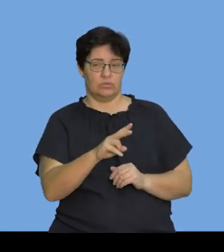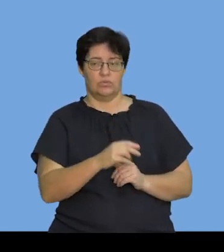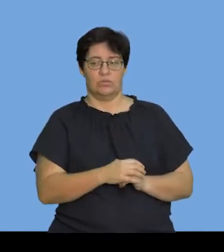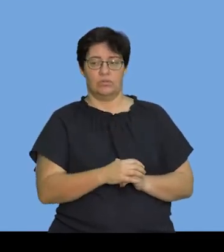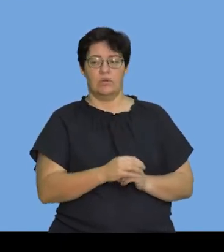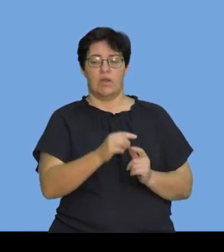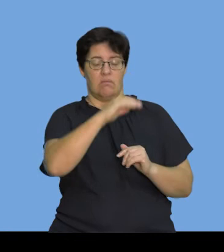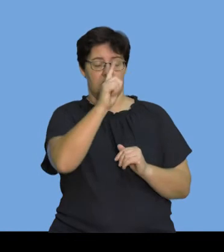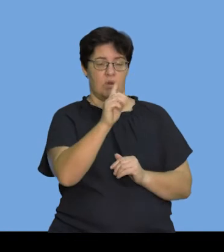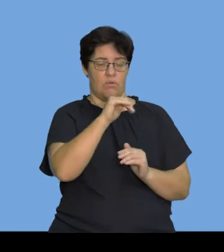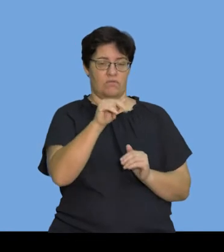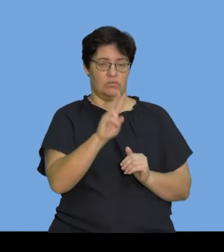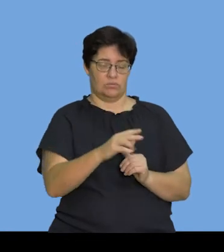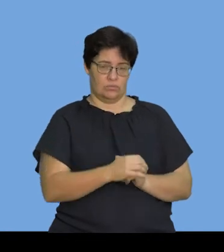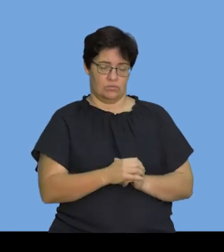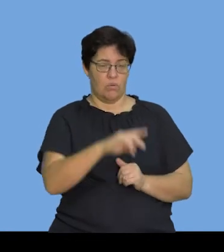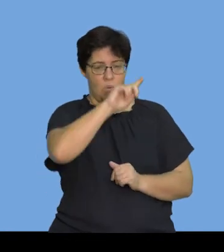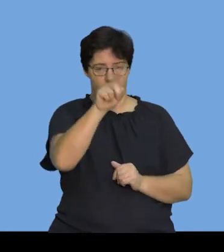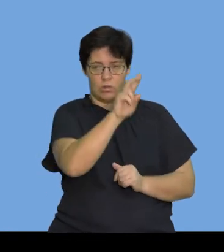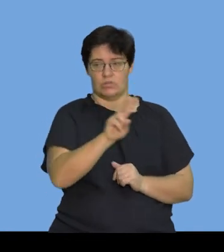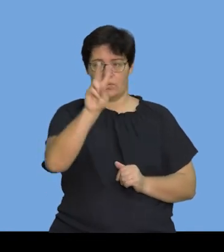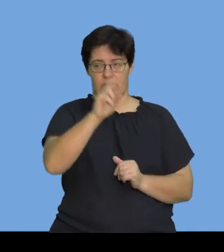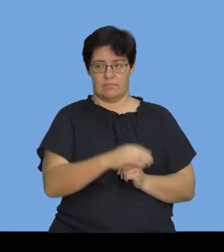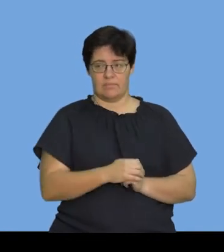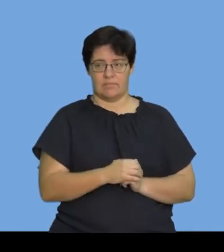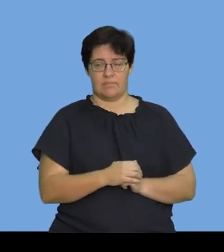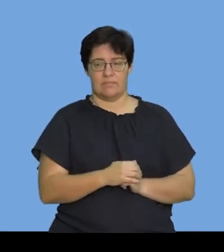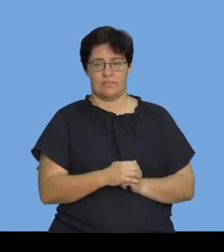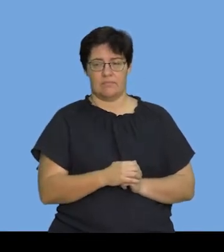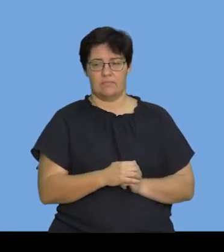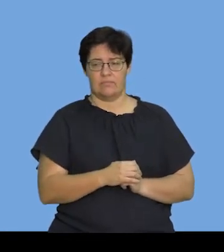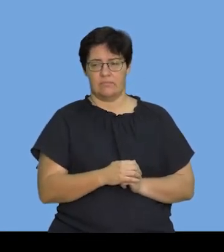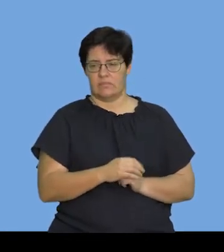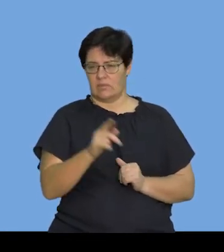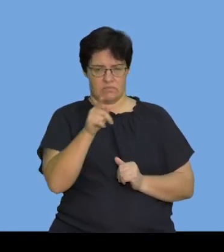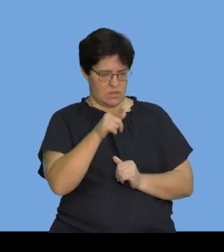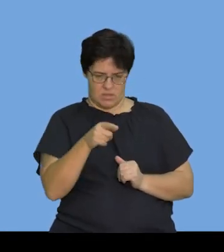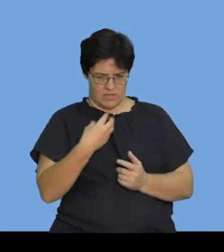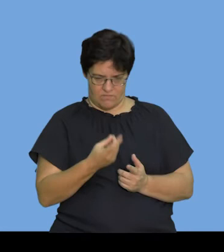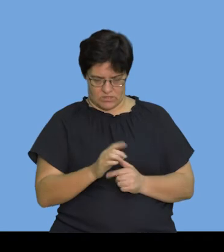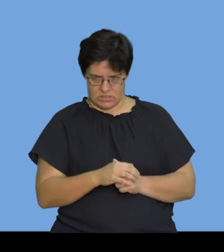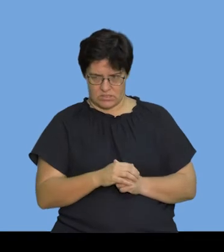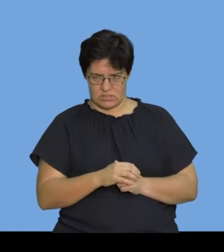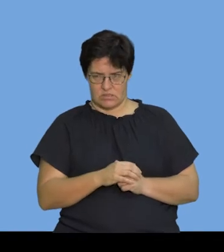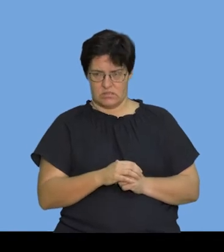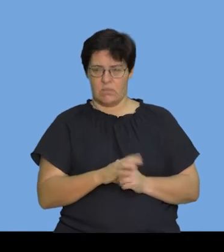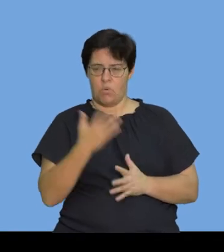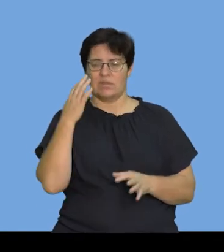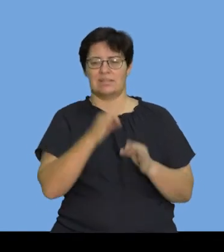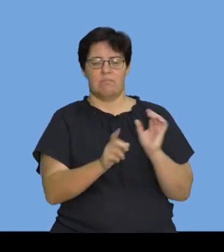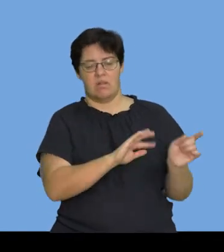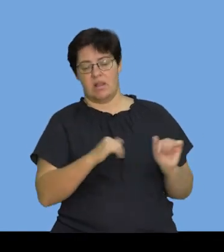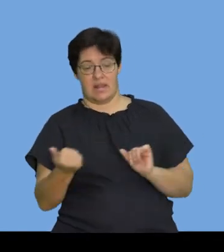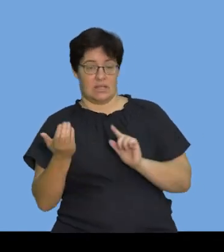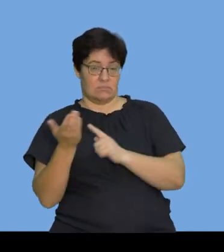2 all squared. Then let me quickly look at what I have here, and then I will simplify it on the next